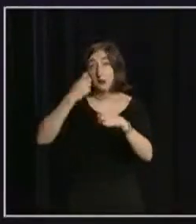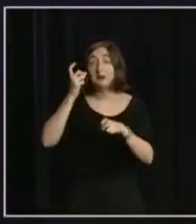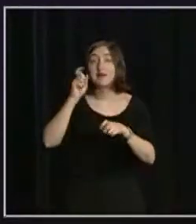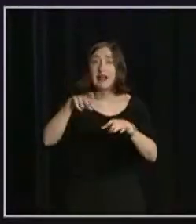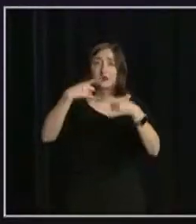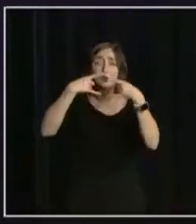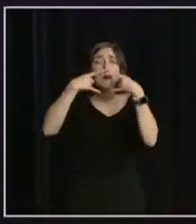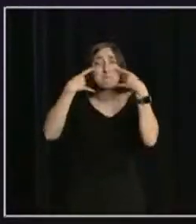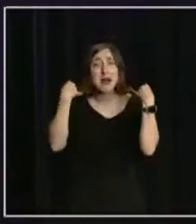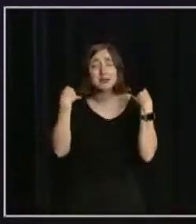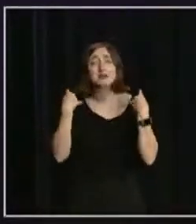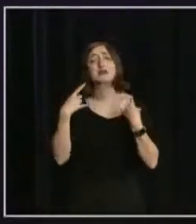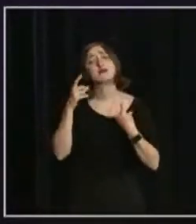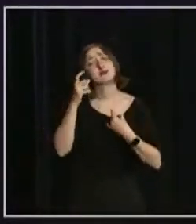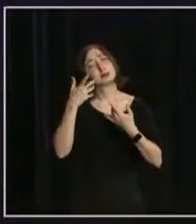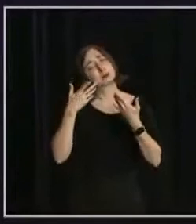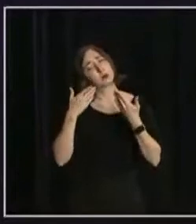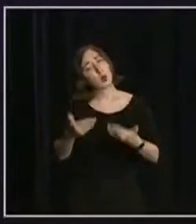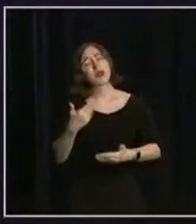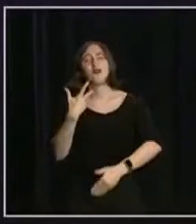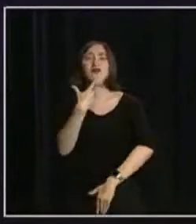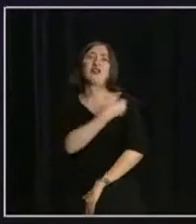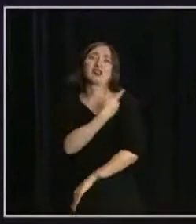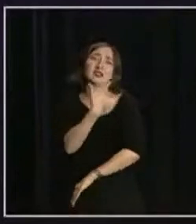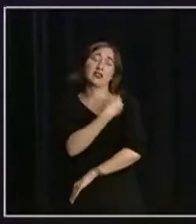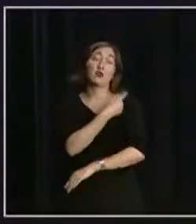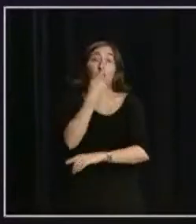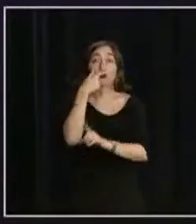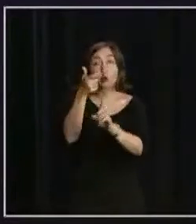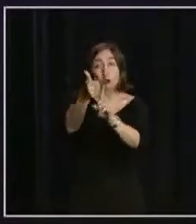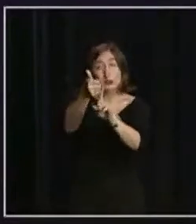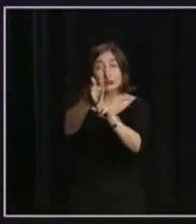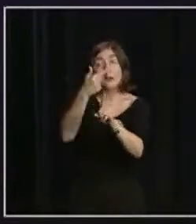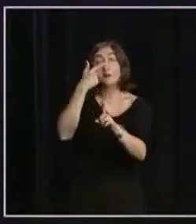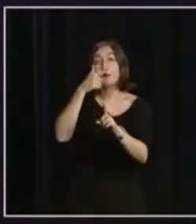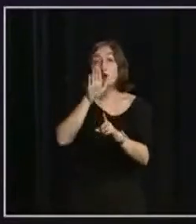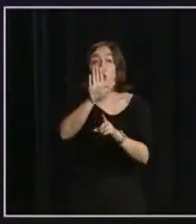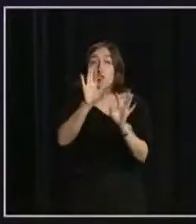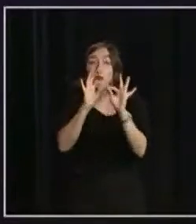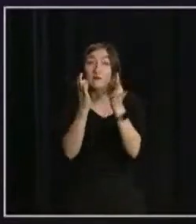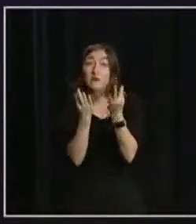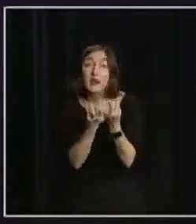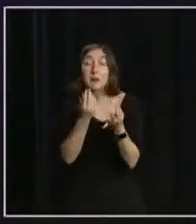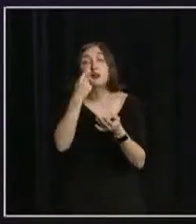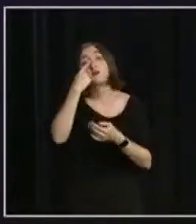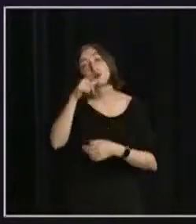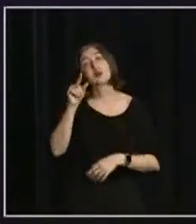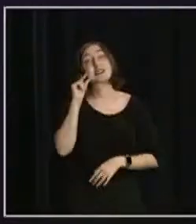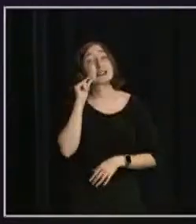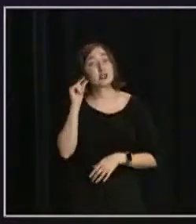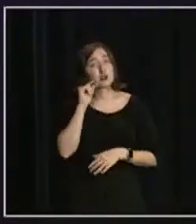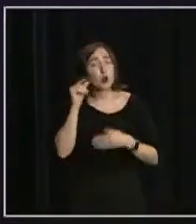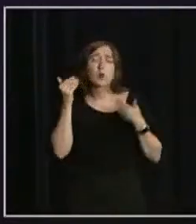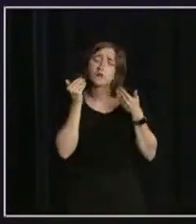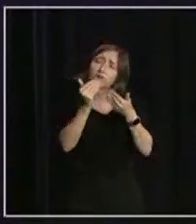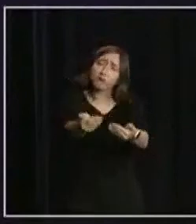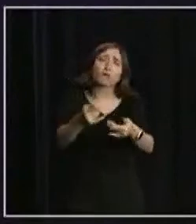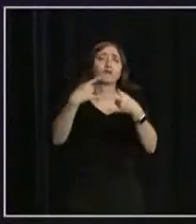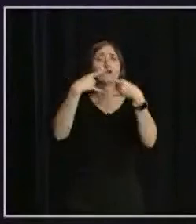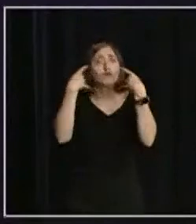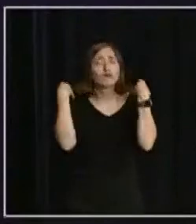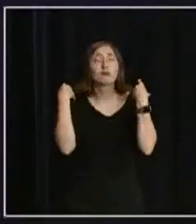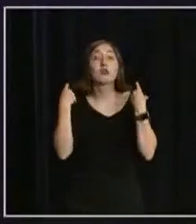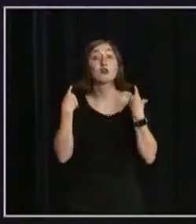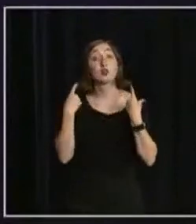So please wear a mask and get vaccinated. Do it for you, do it for your family, and do it for San Antonio. You can also get the latest updates